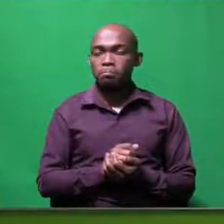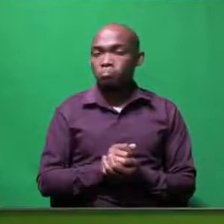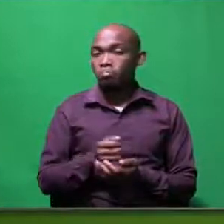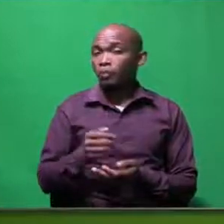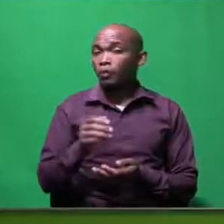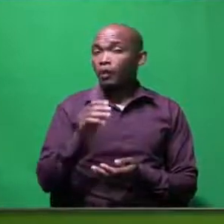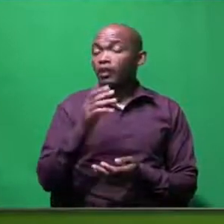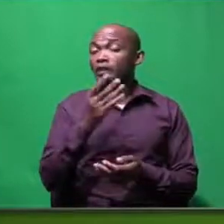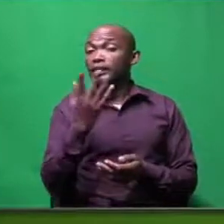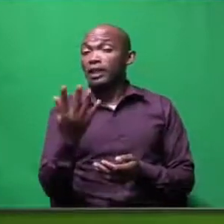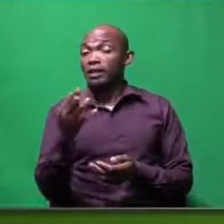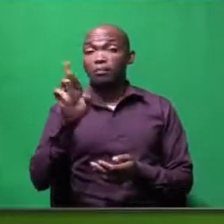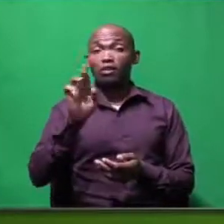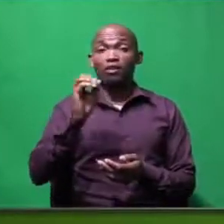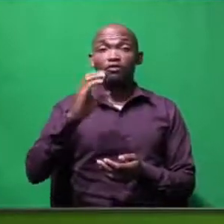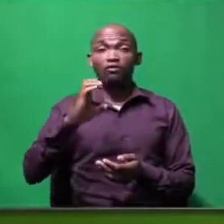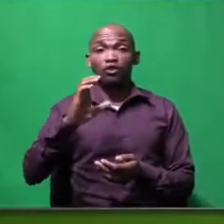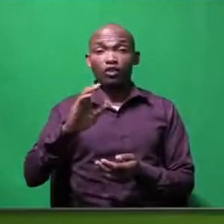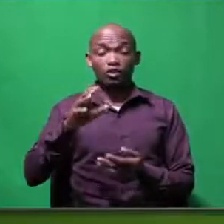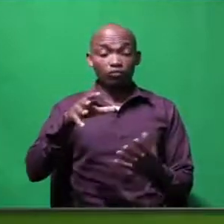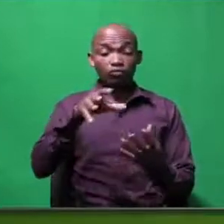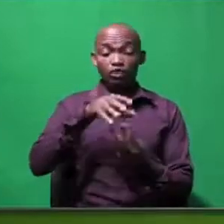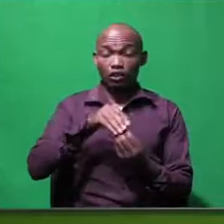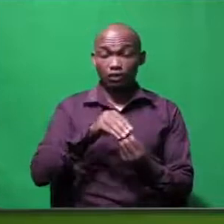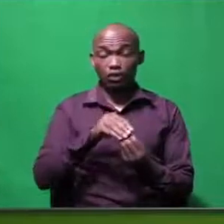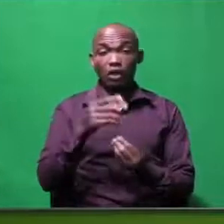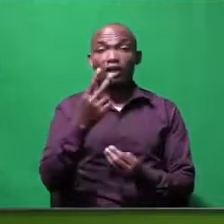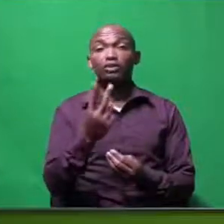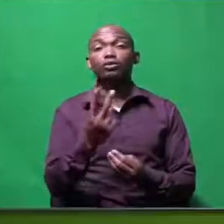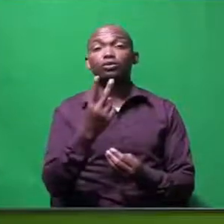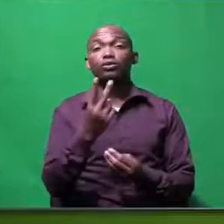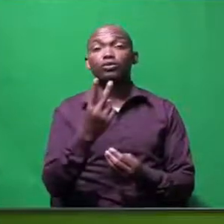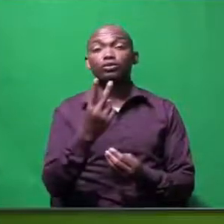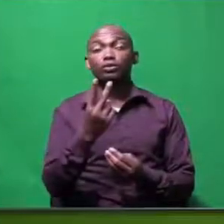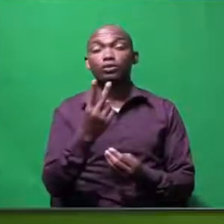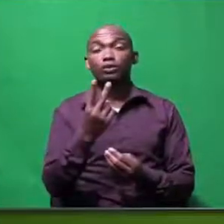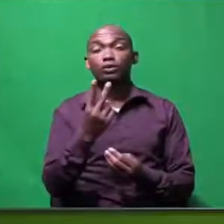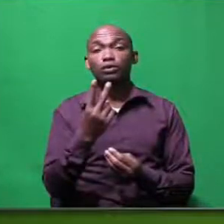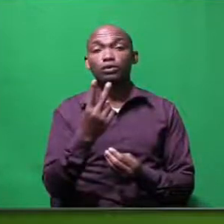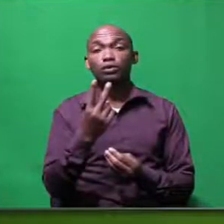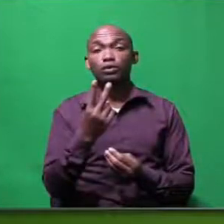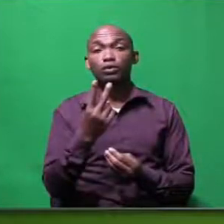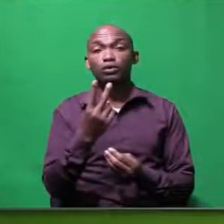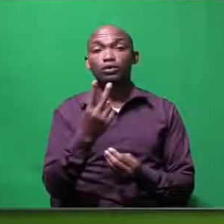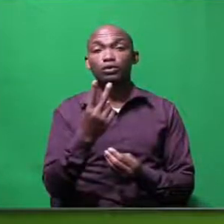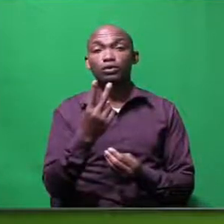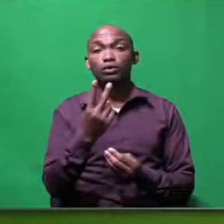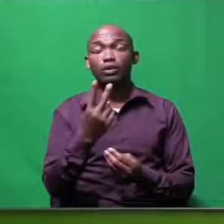Types of rocks in general, there are 2 types. Can be grouped into 2